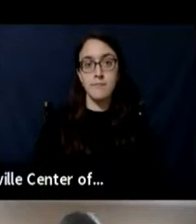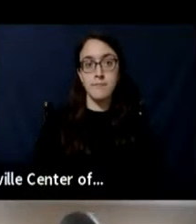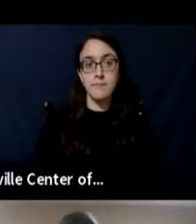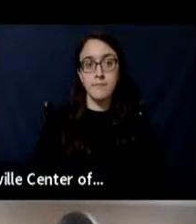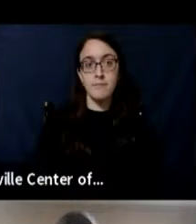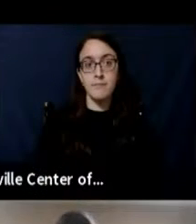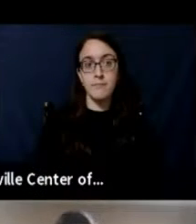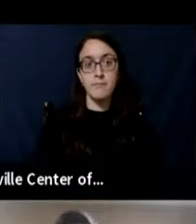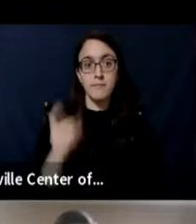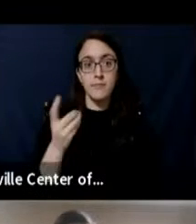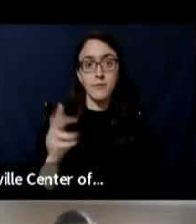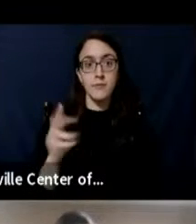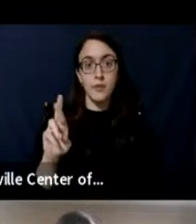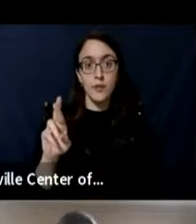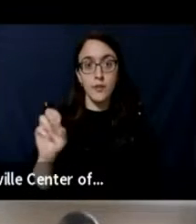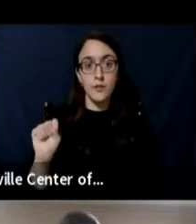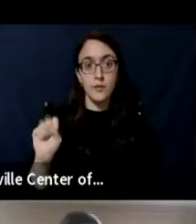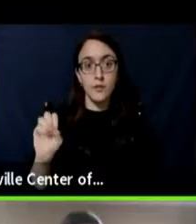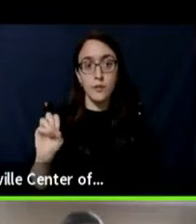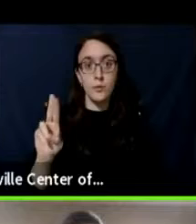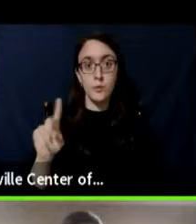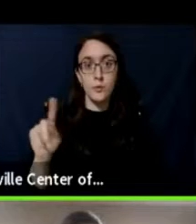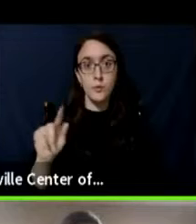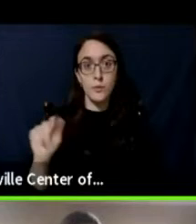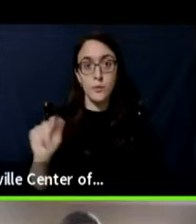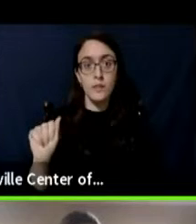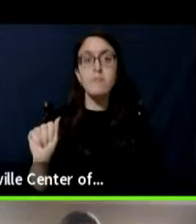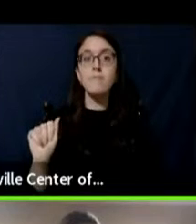Dr. Sousa? Yes.